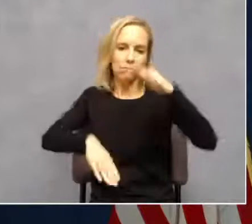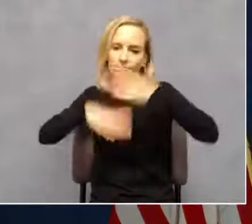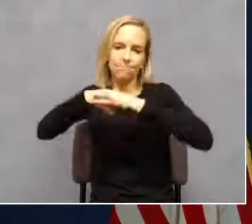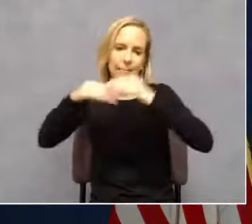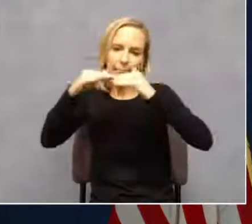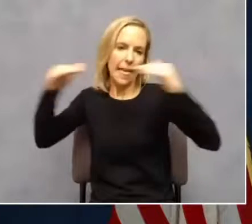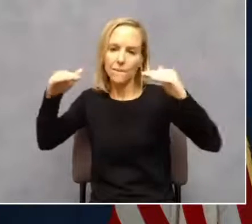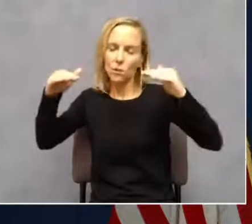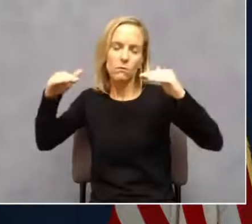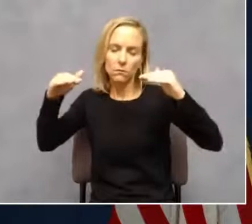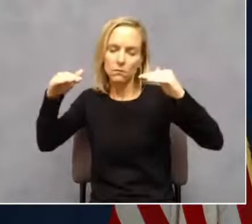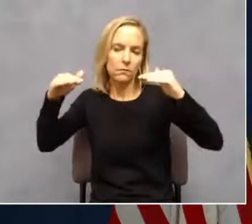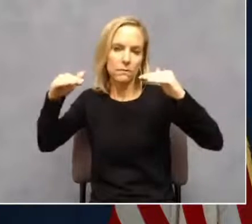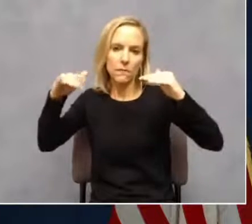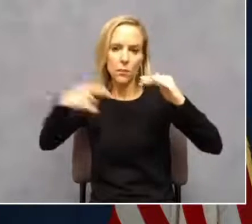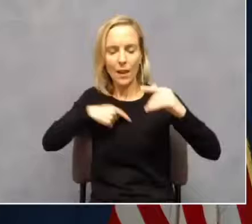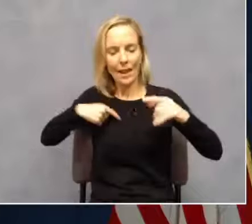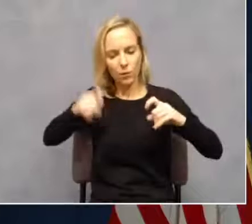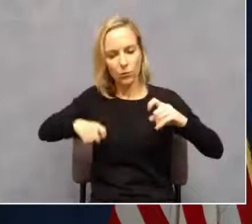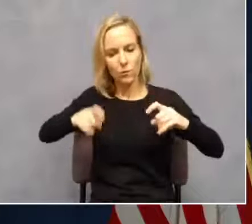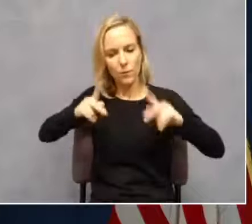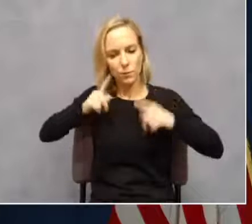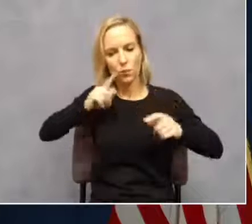people to adjust accordingly.